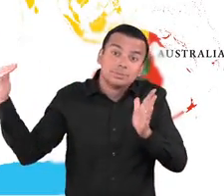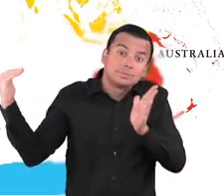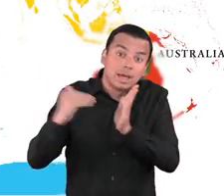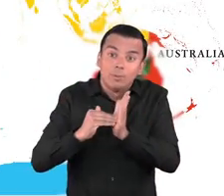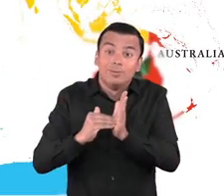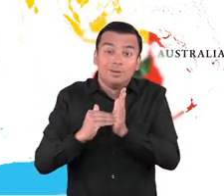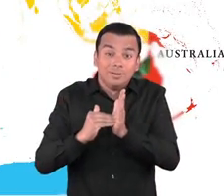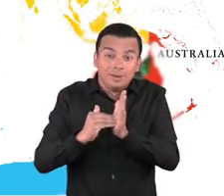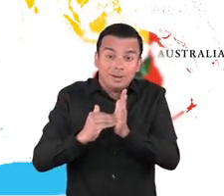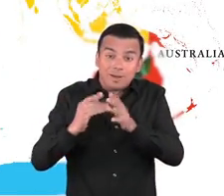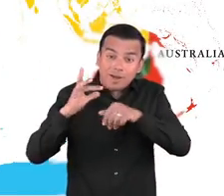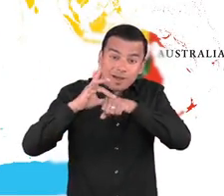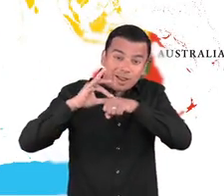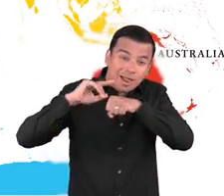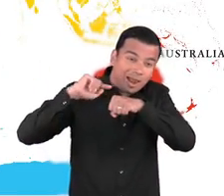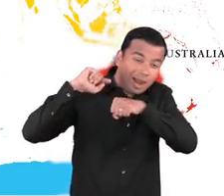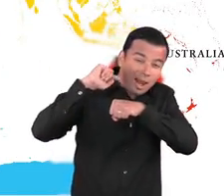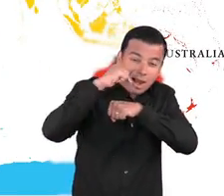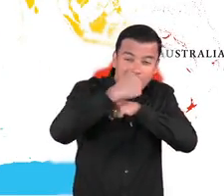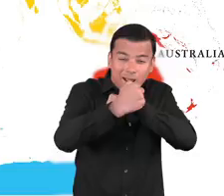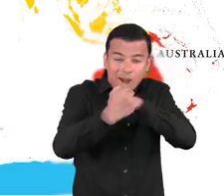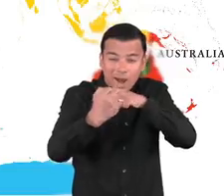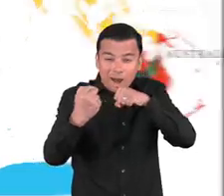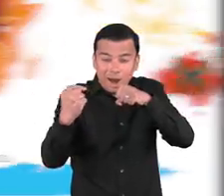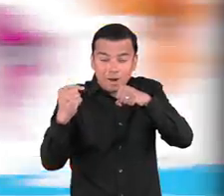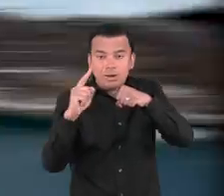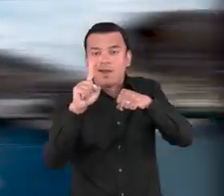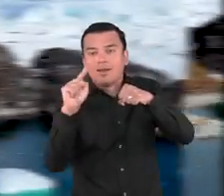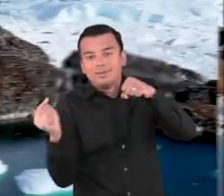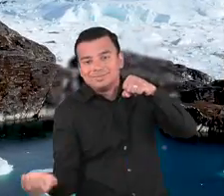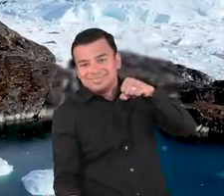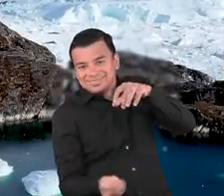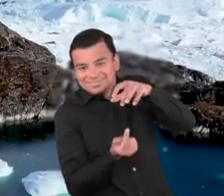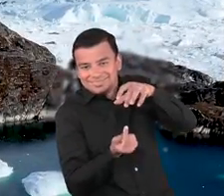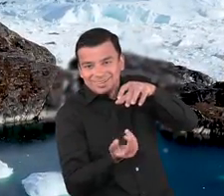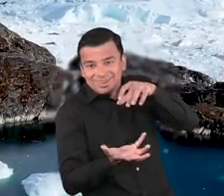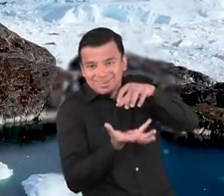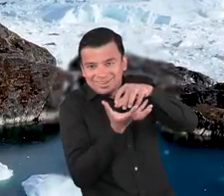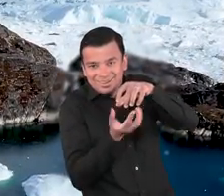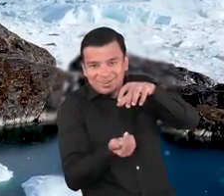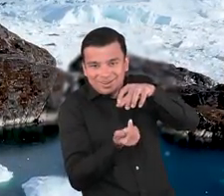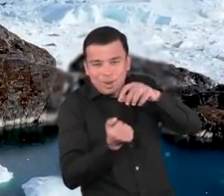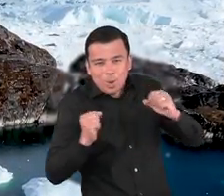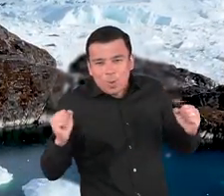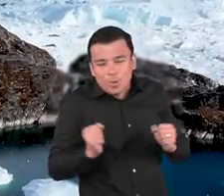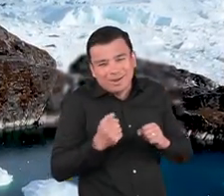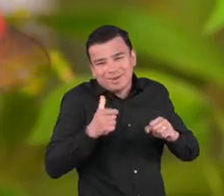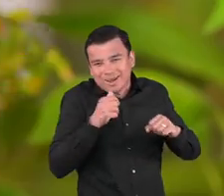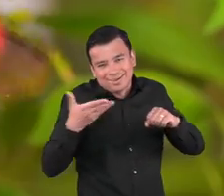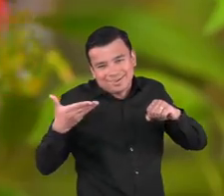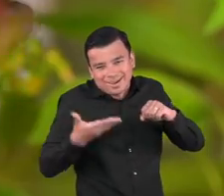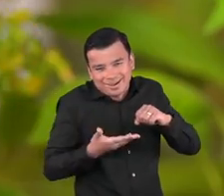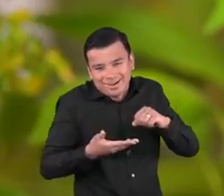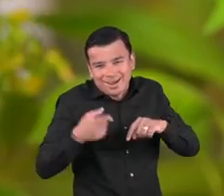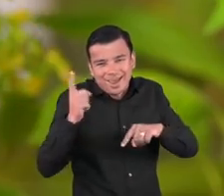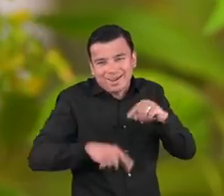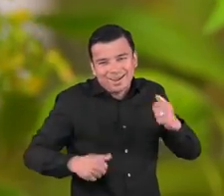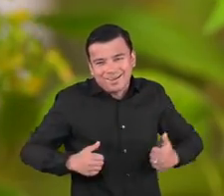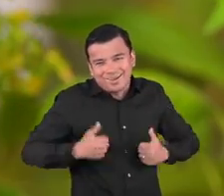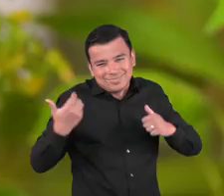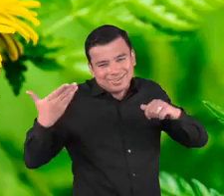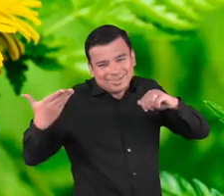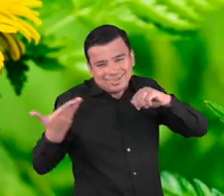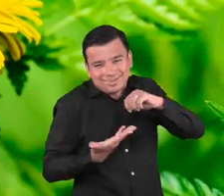on every continent except Antarctica. They can't live in Antarctica because butterflies are cold